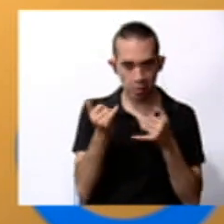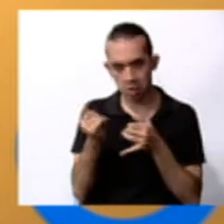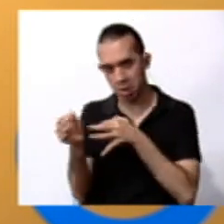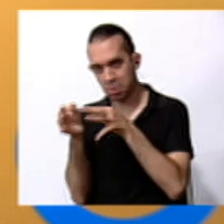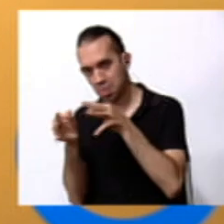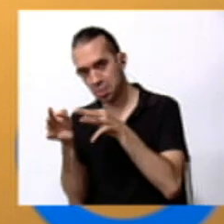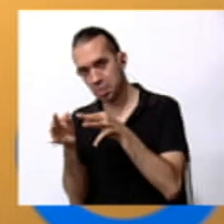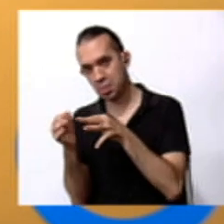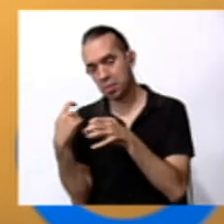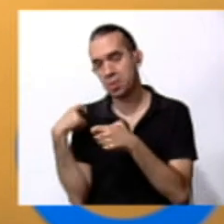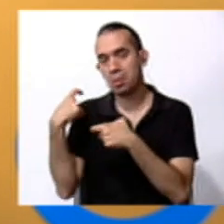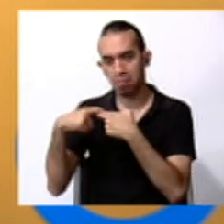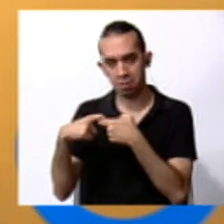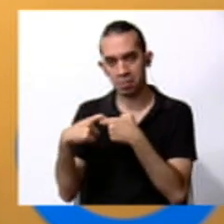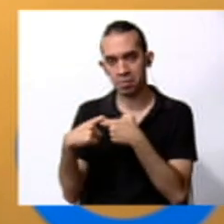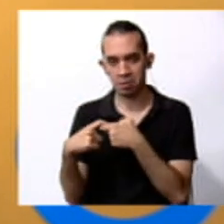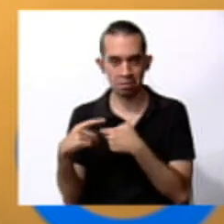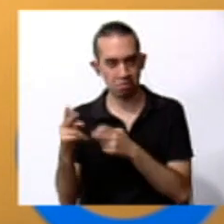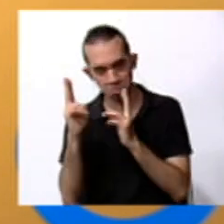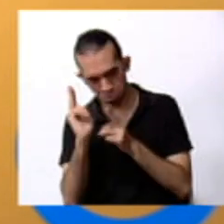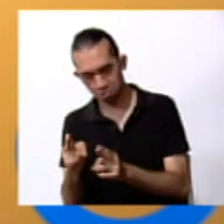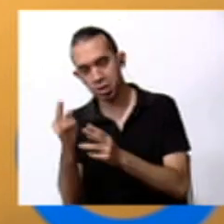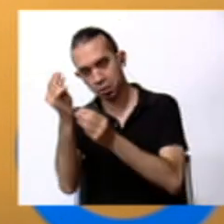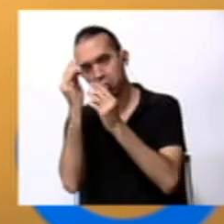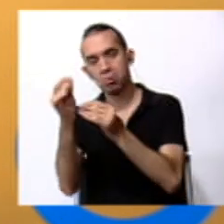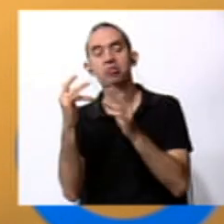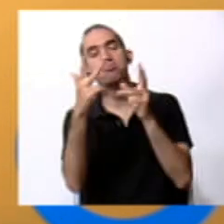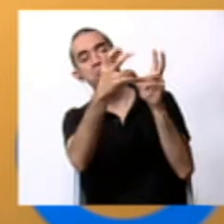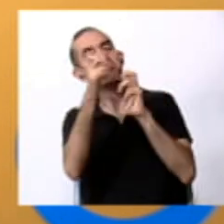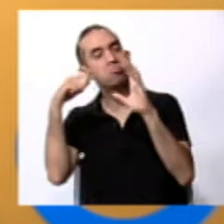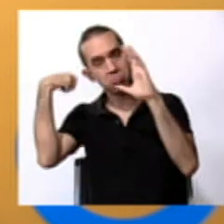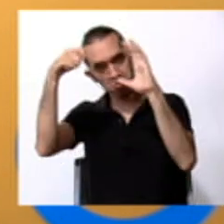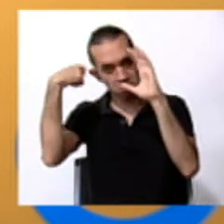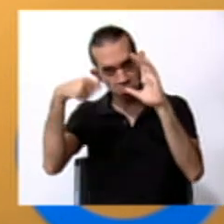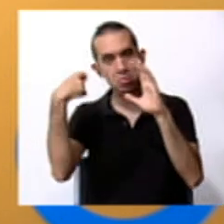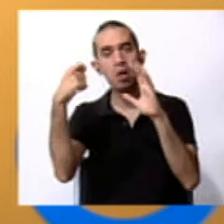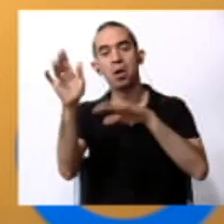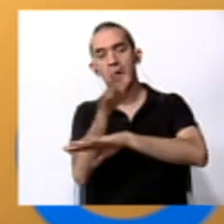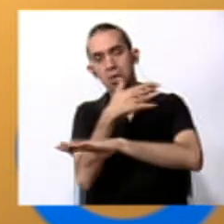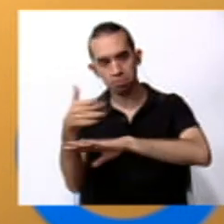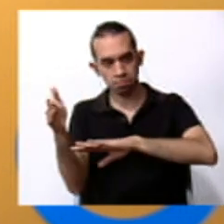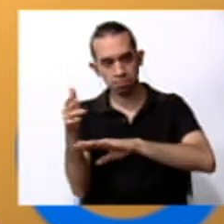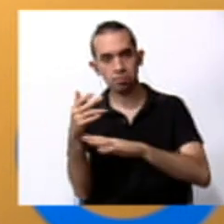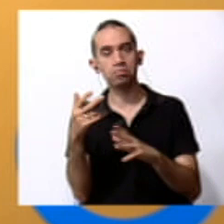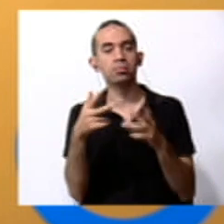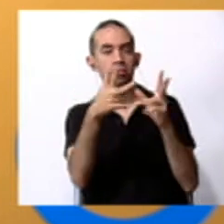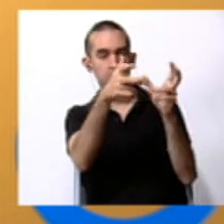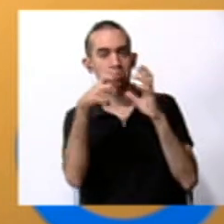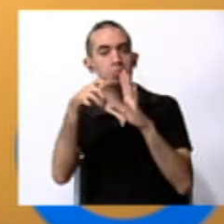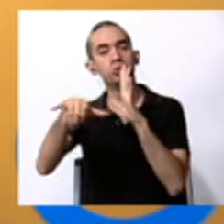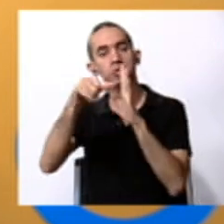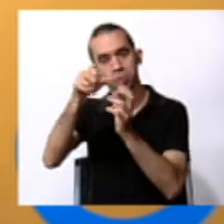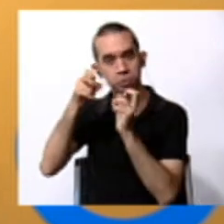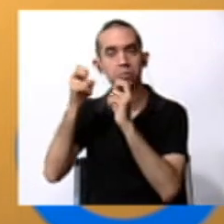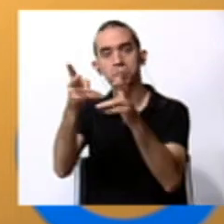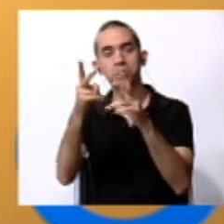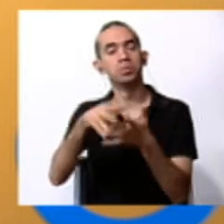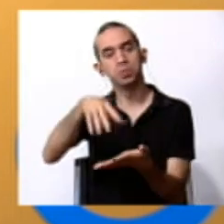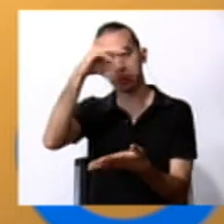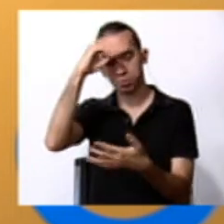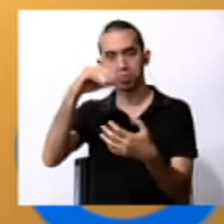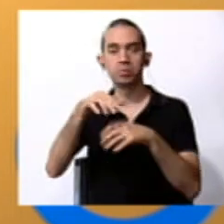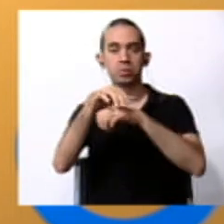escucharemos algunas canciones y veremos algunos videos que fueron tomados de YouTube para aprender inglés, los cuales